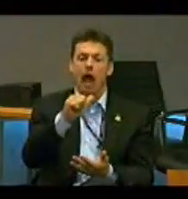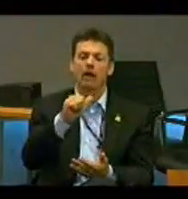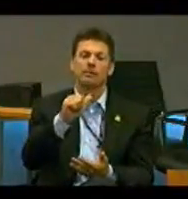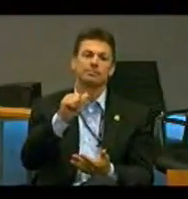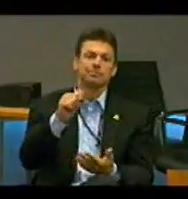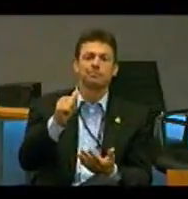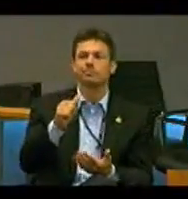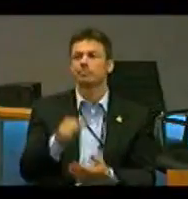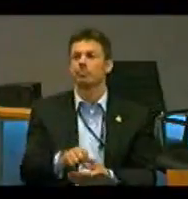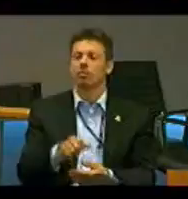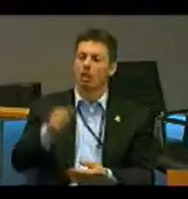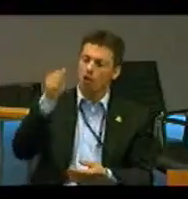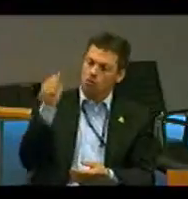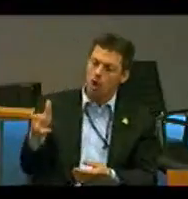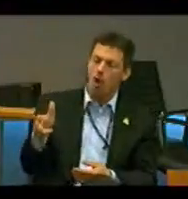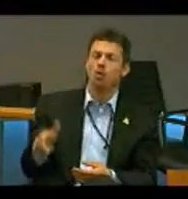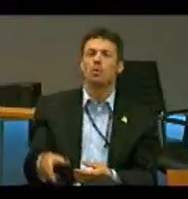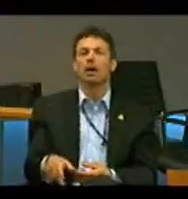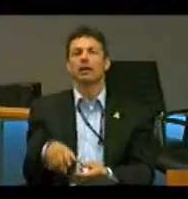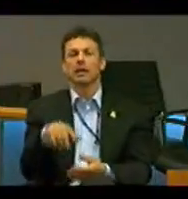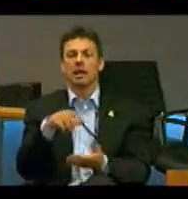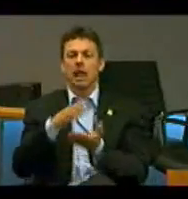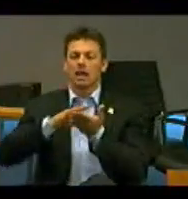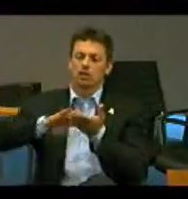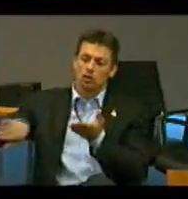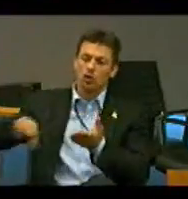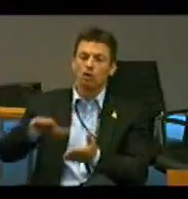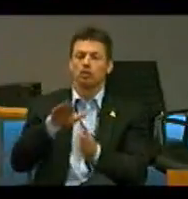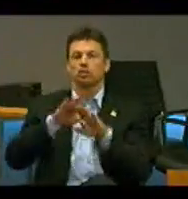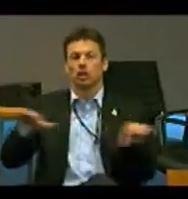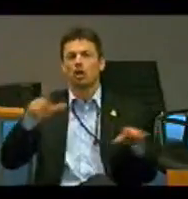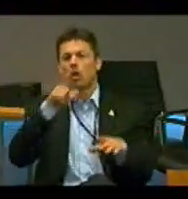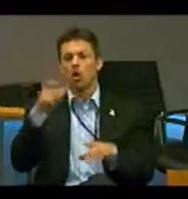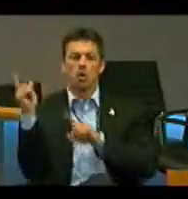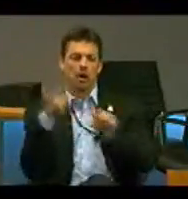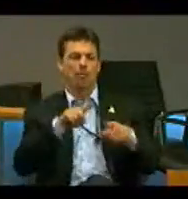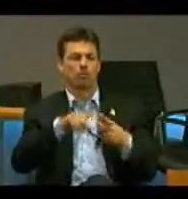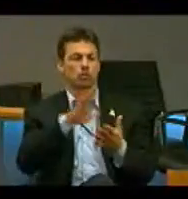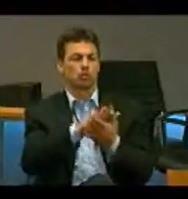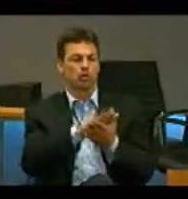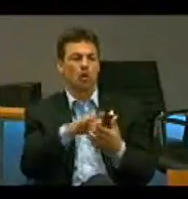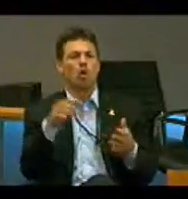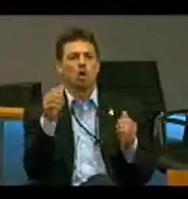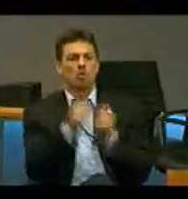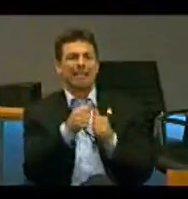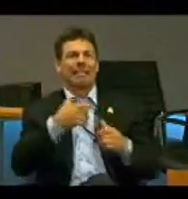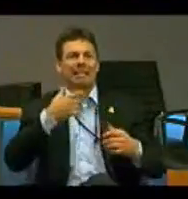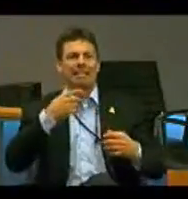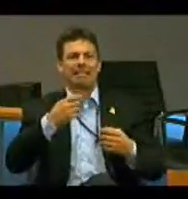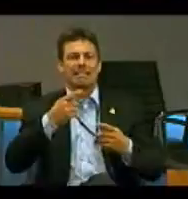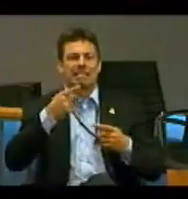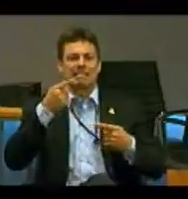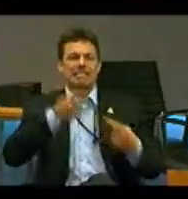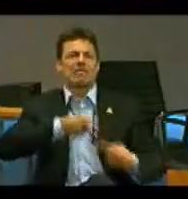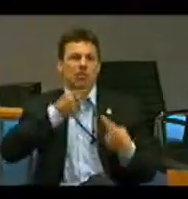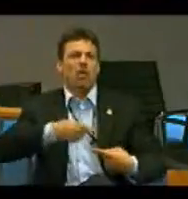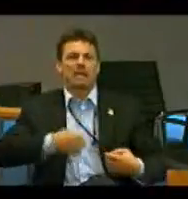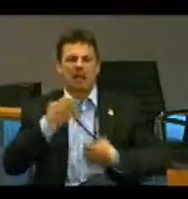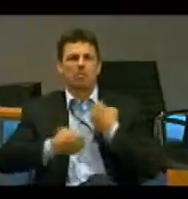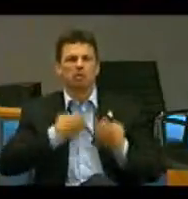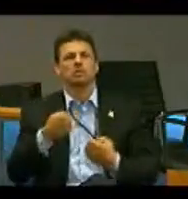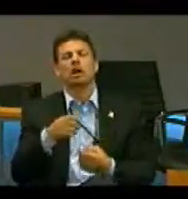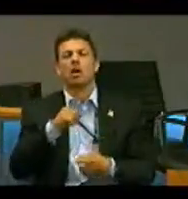away, exclude children that come to school with those difficulties, but are prepared to handle children that are coming to school